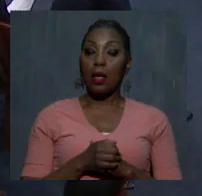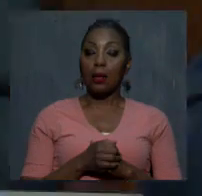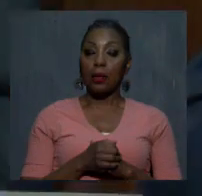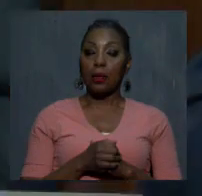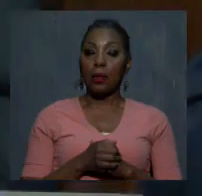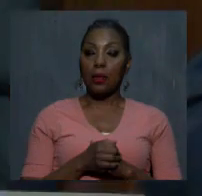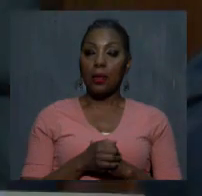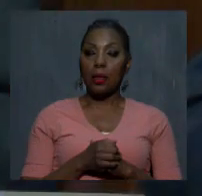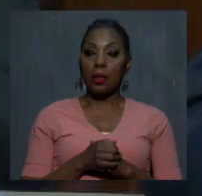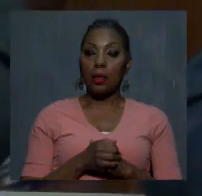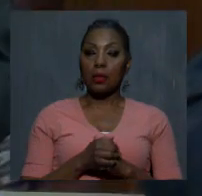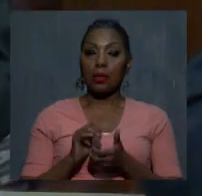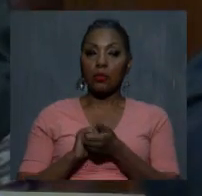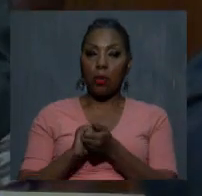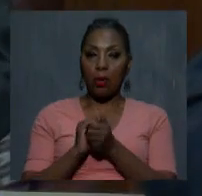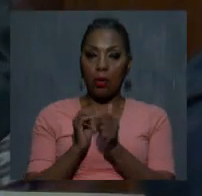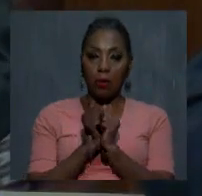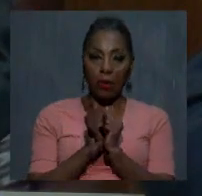partnership with